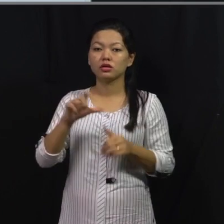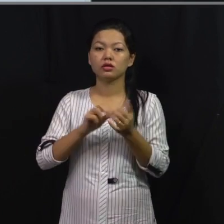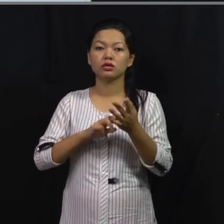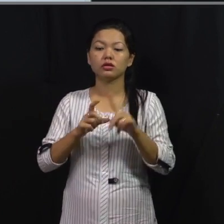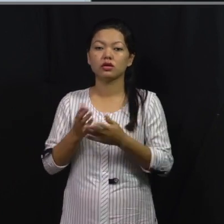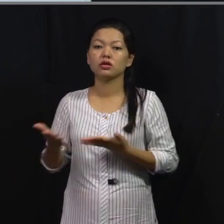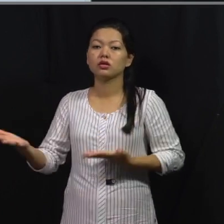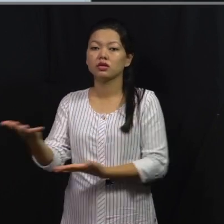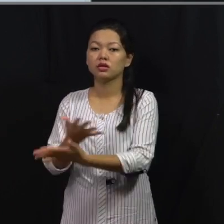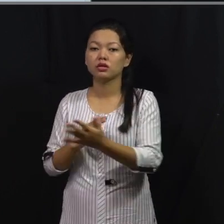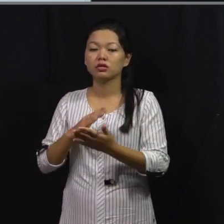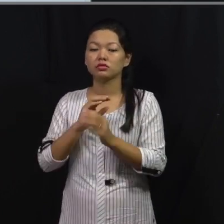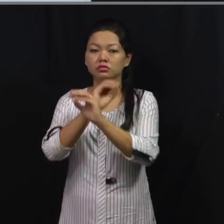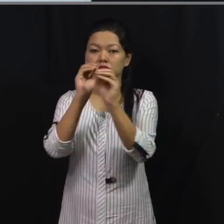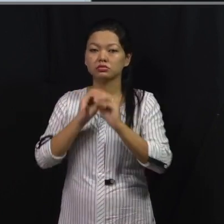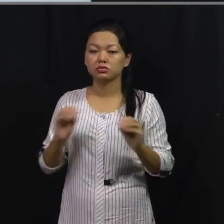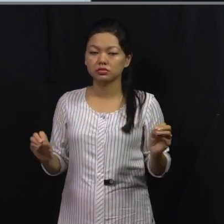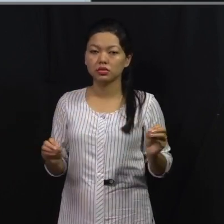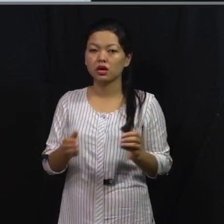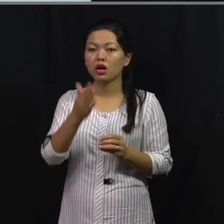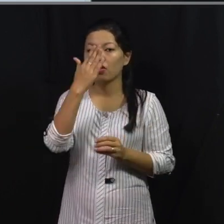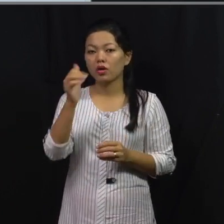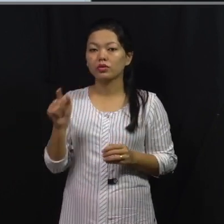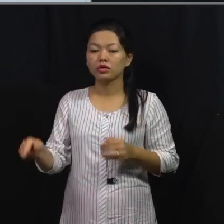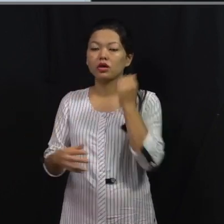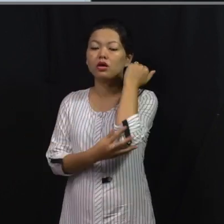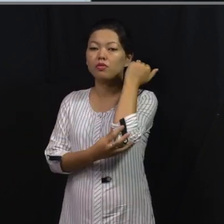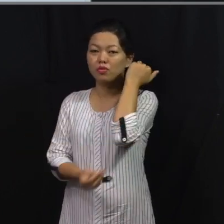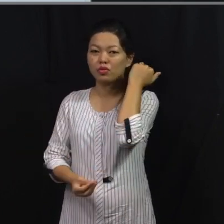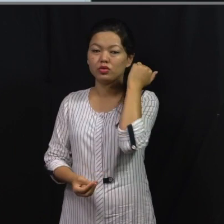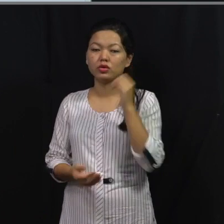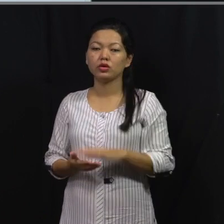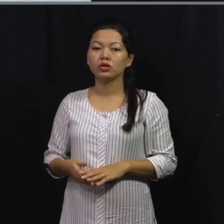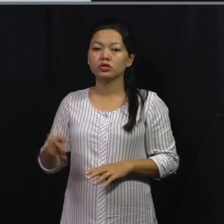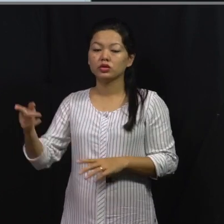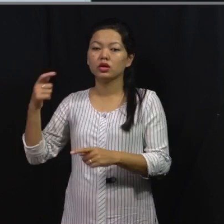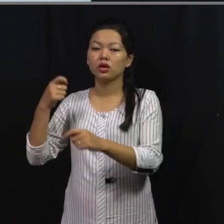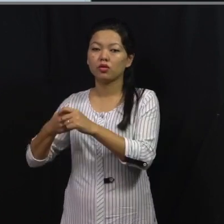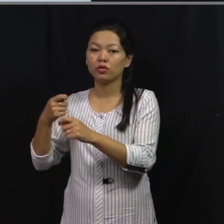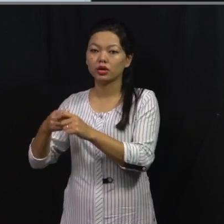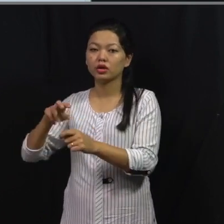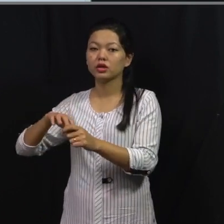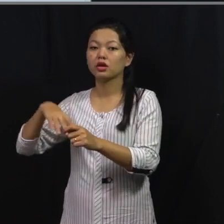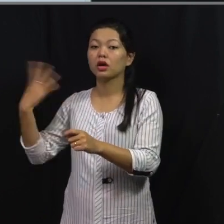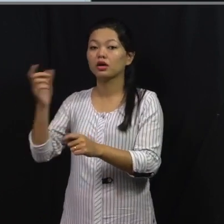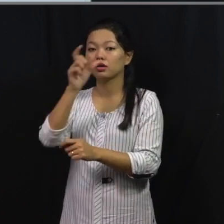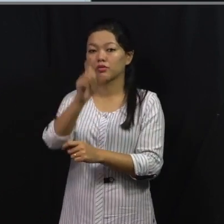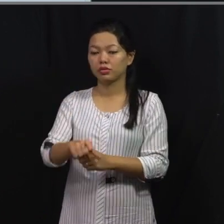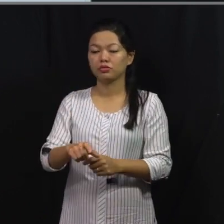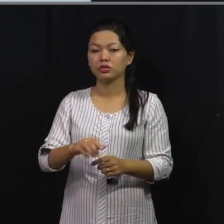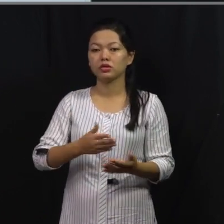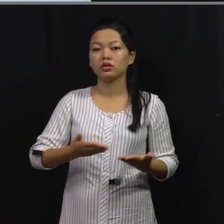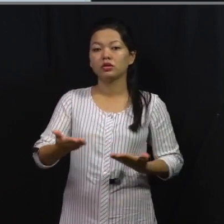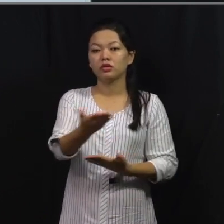they work in the field belonging to some others, okay, and thus they are landless, and there